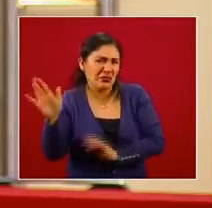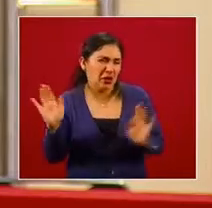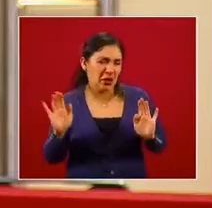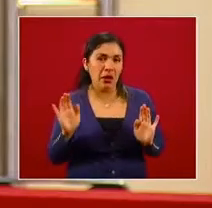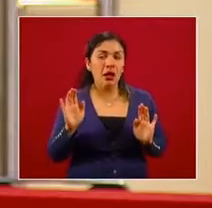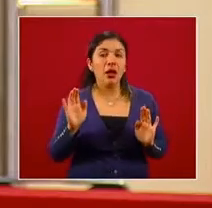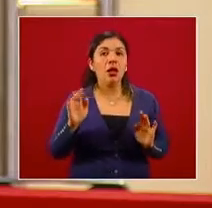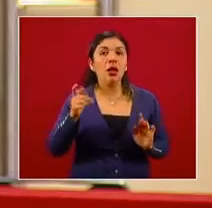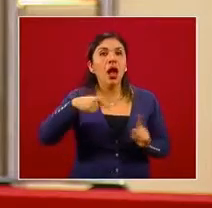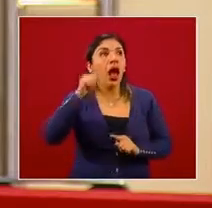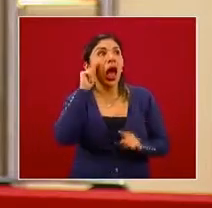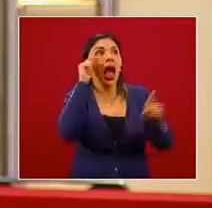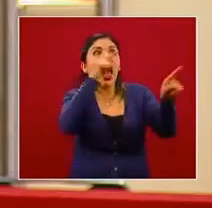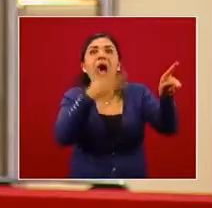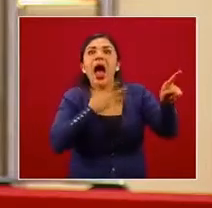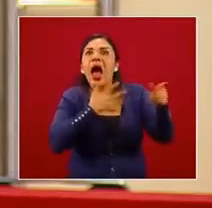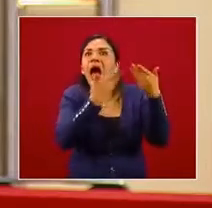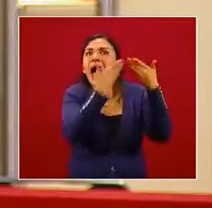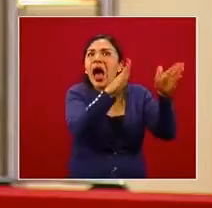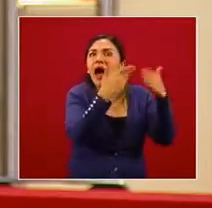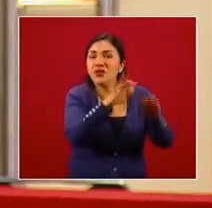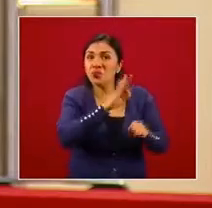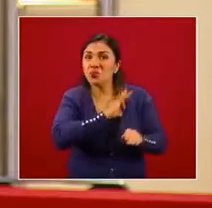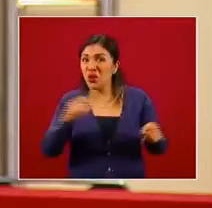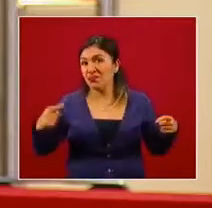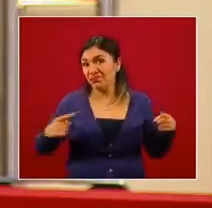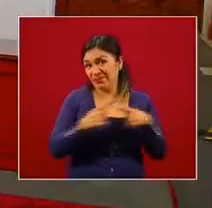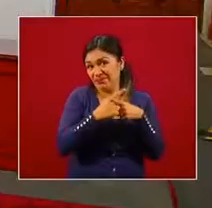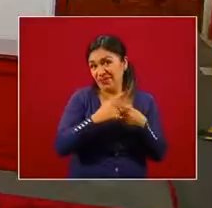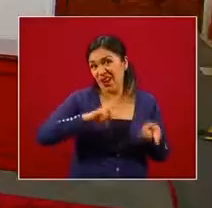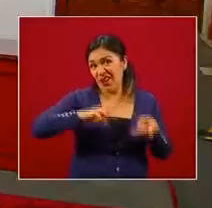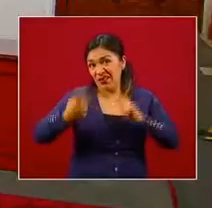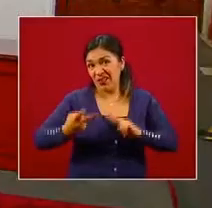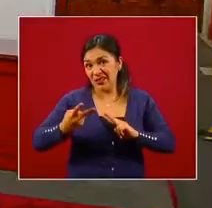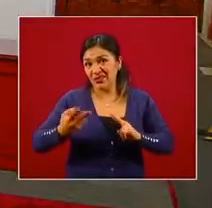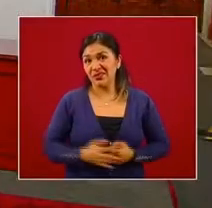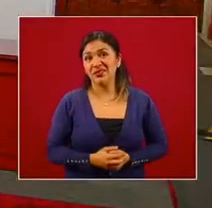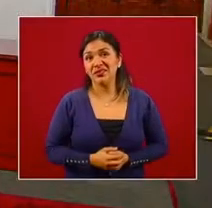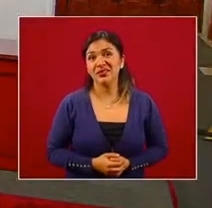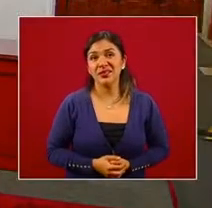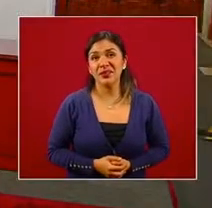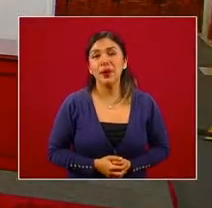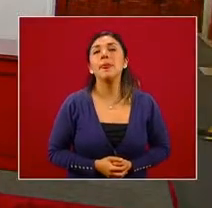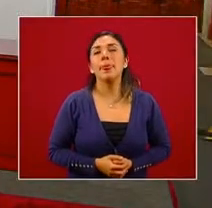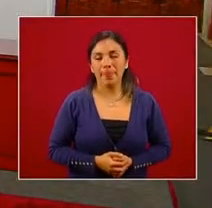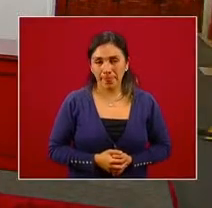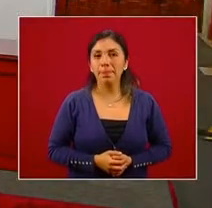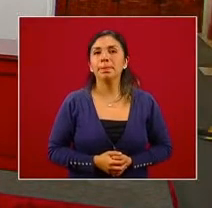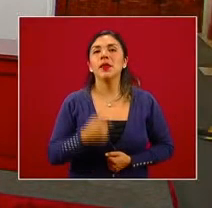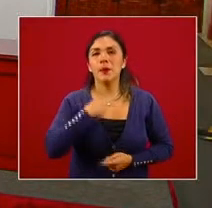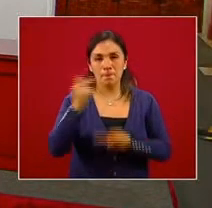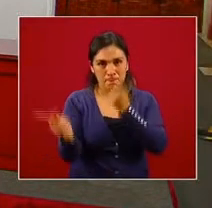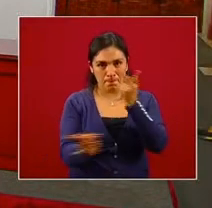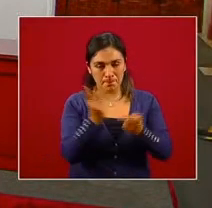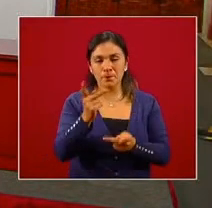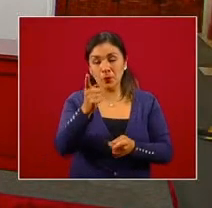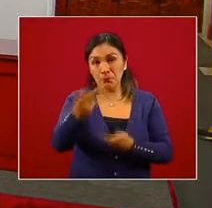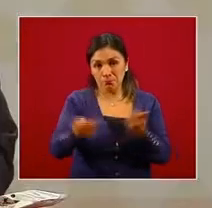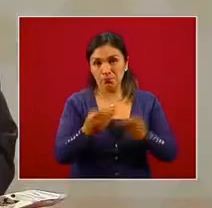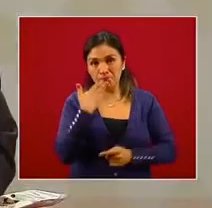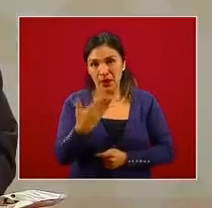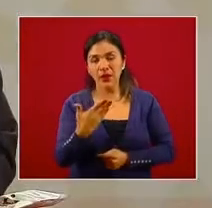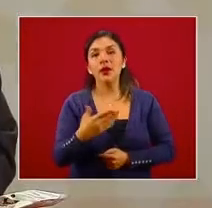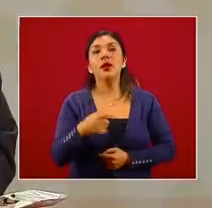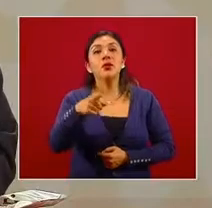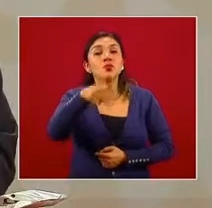know, whatever? Wouldn't that be contradictory? Thank you. Thank you. Okay, let me answer your second